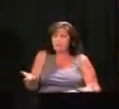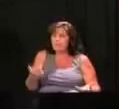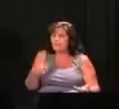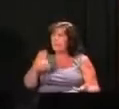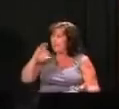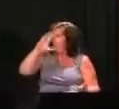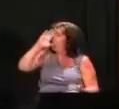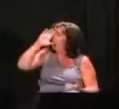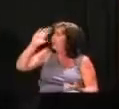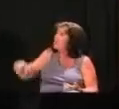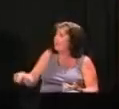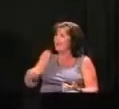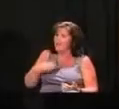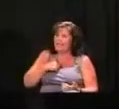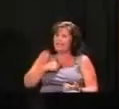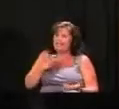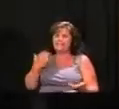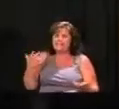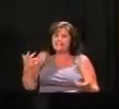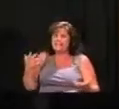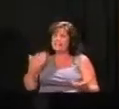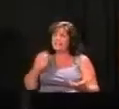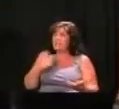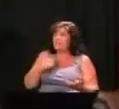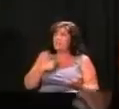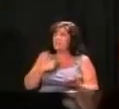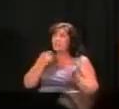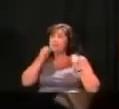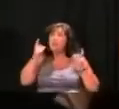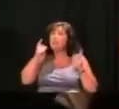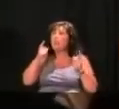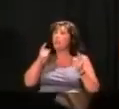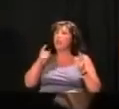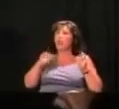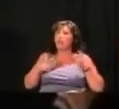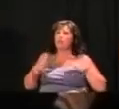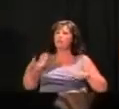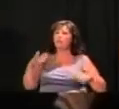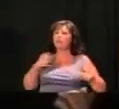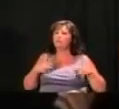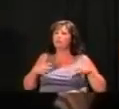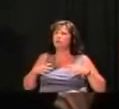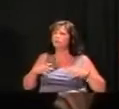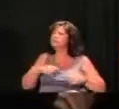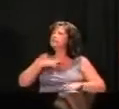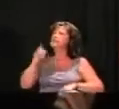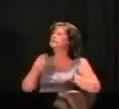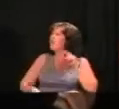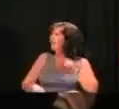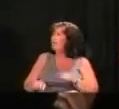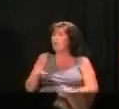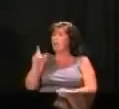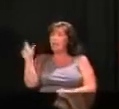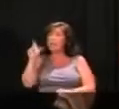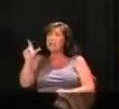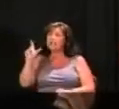some days I still can't get dressed in the morning. I miss Lisa so much. I still